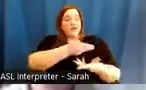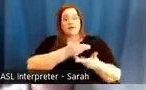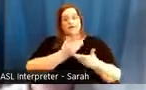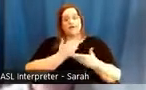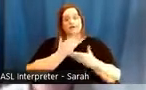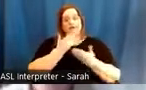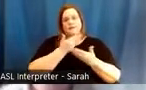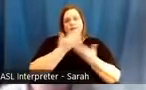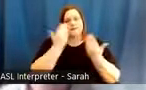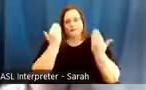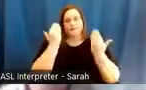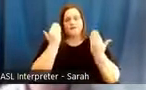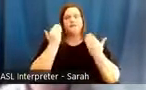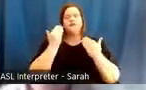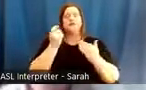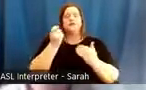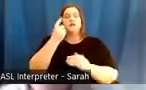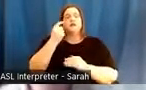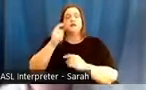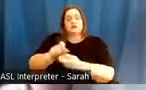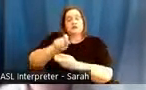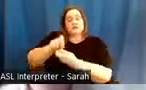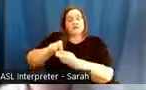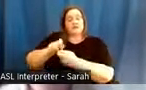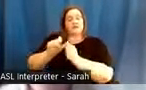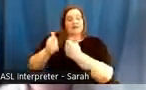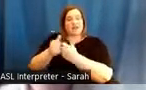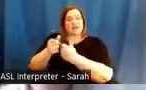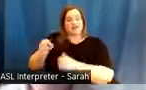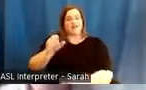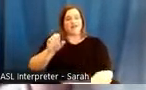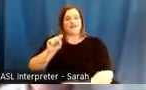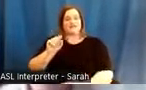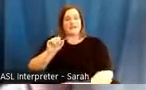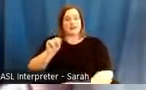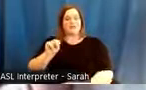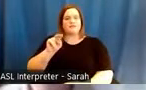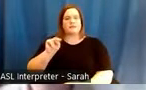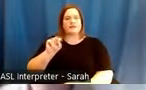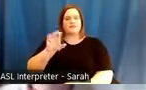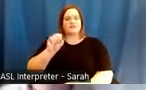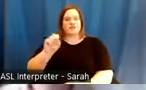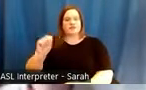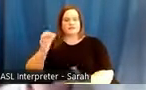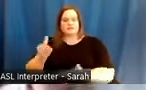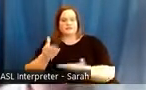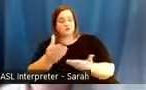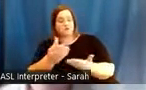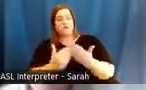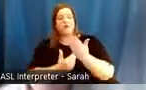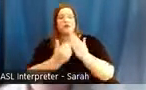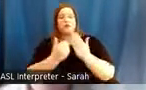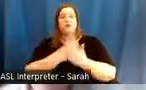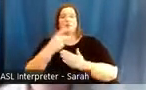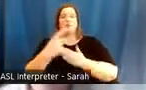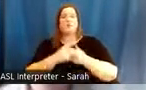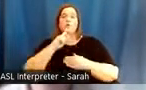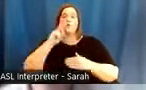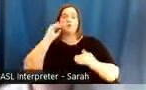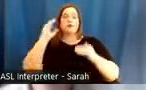the designated agency in St. Albans, MCSS, was offering a new program for deaf adults with